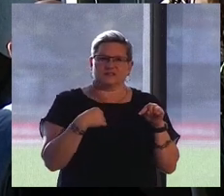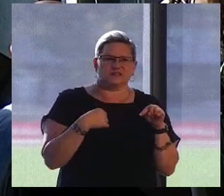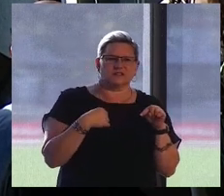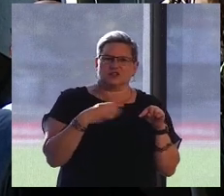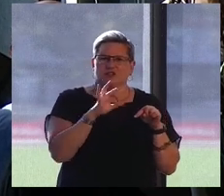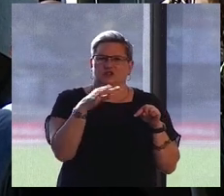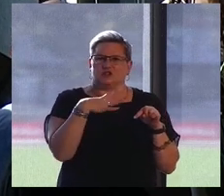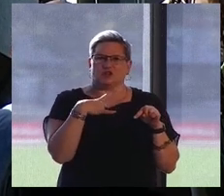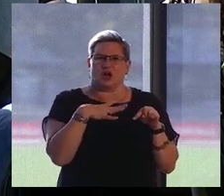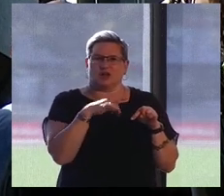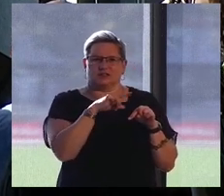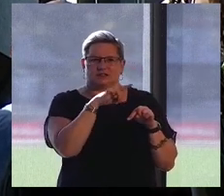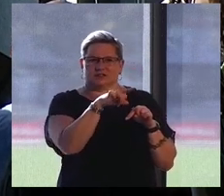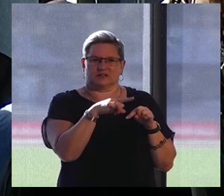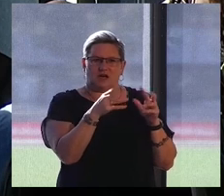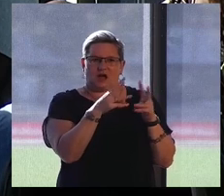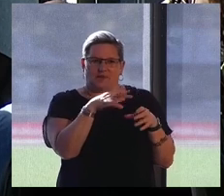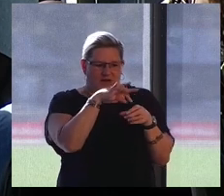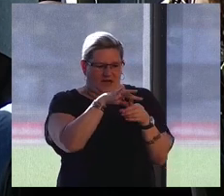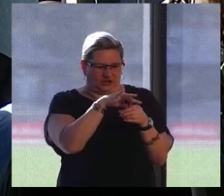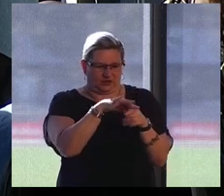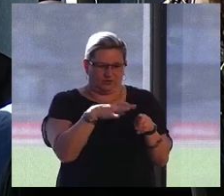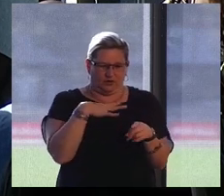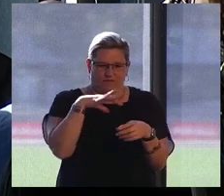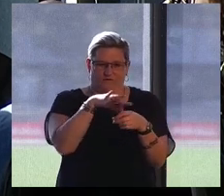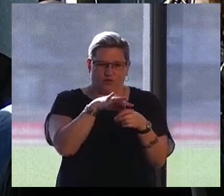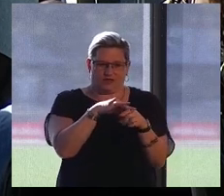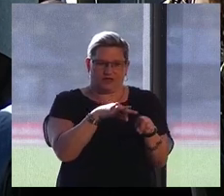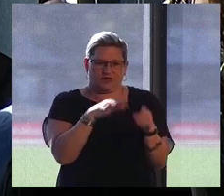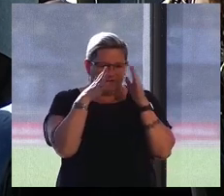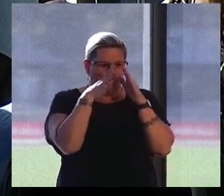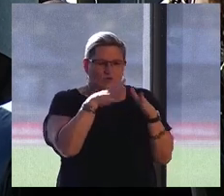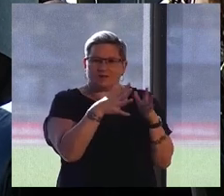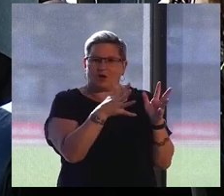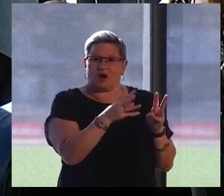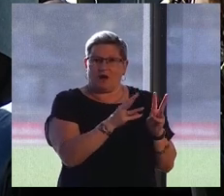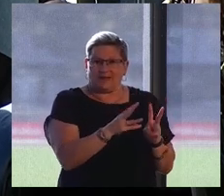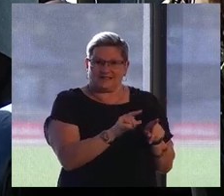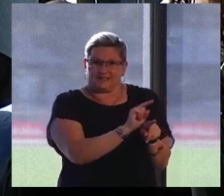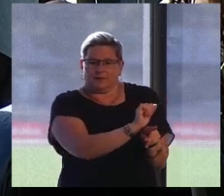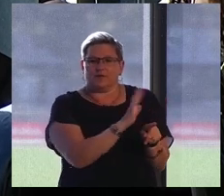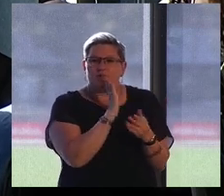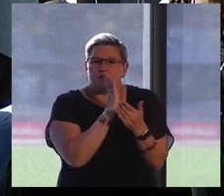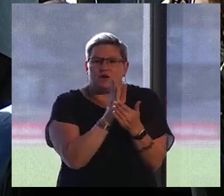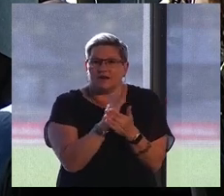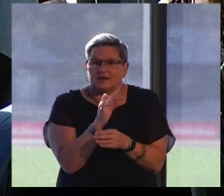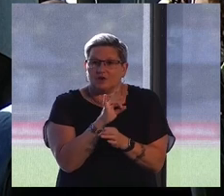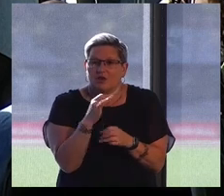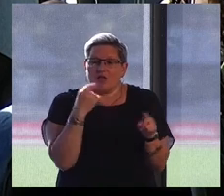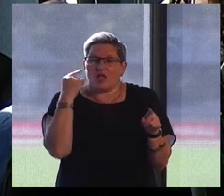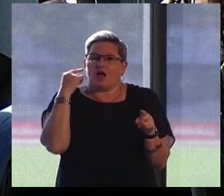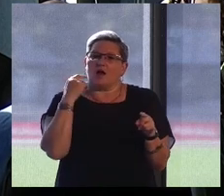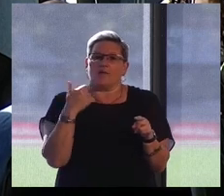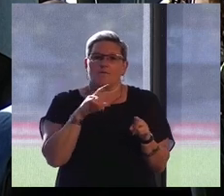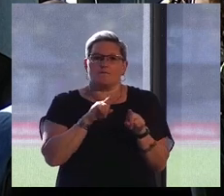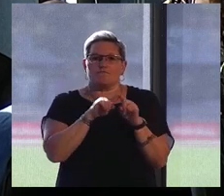think we really think the climate election, when people were voting, was just about climate. But actually, everyday Australians thought they were voting for